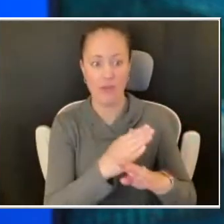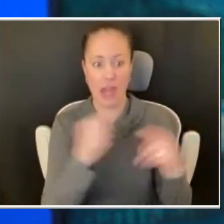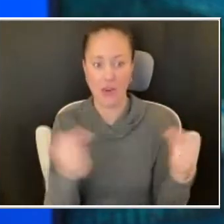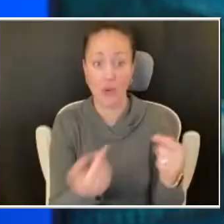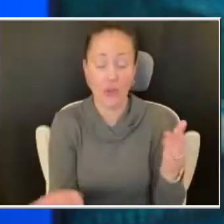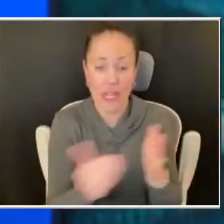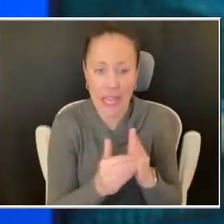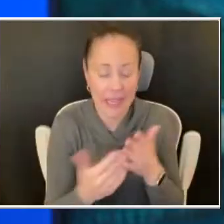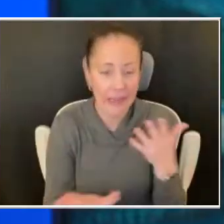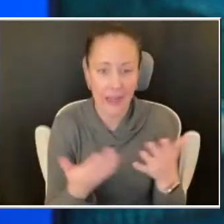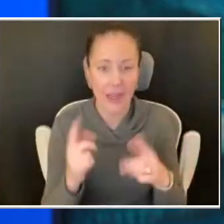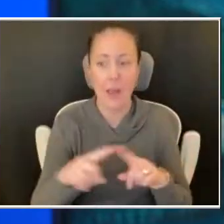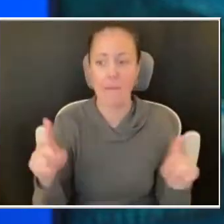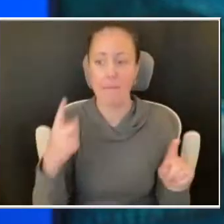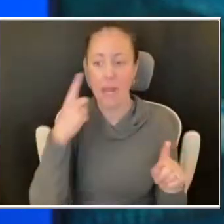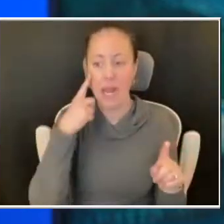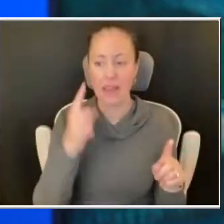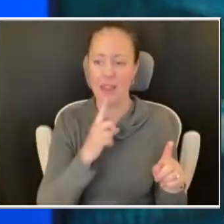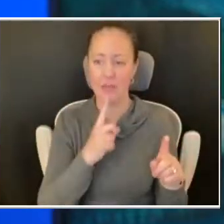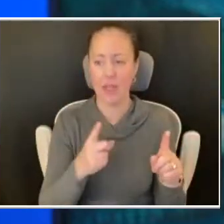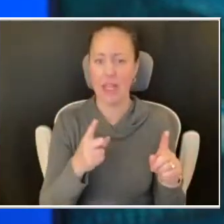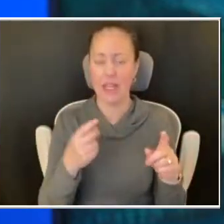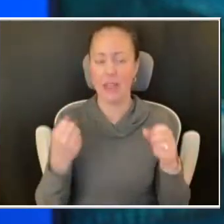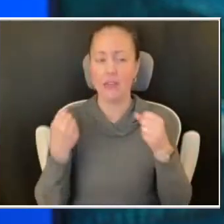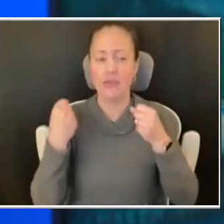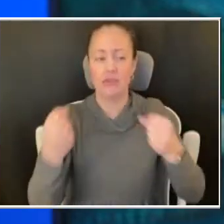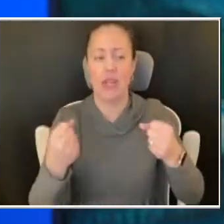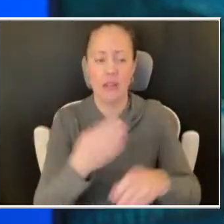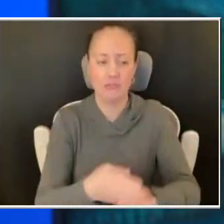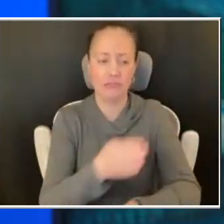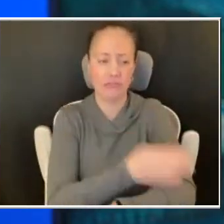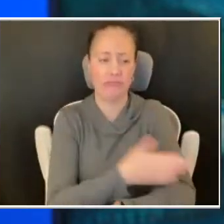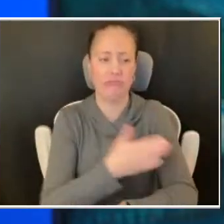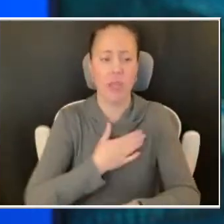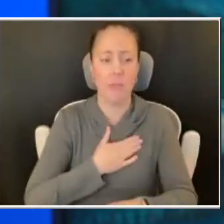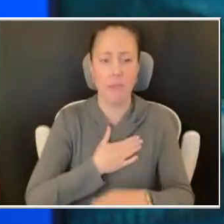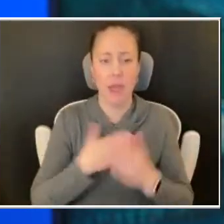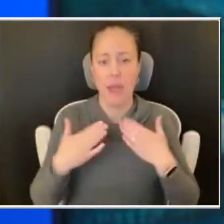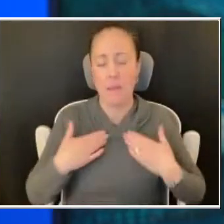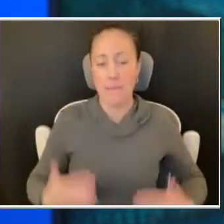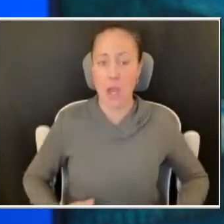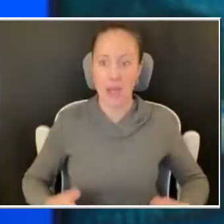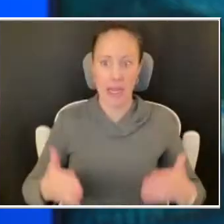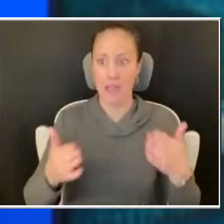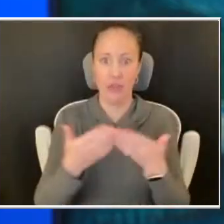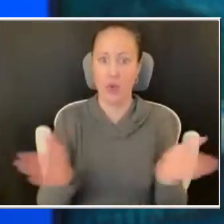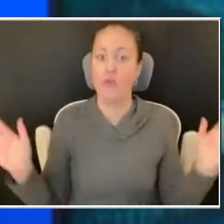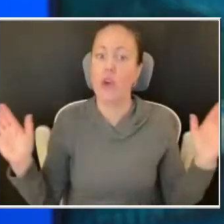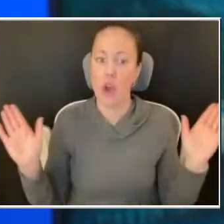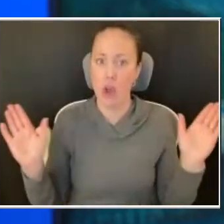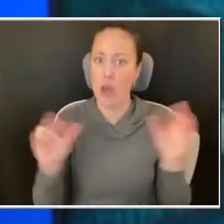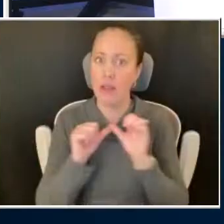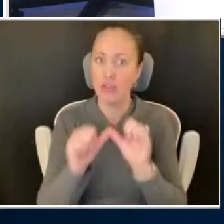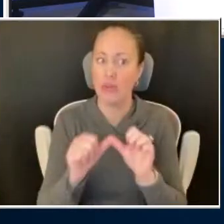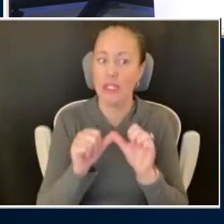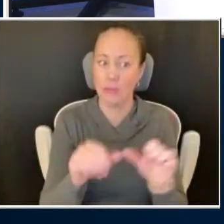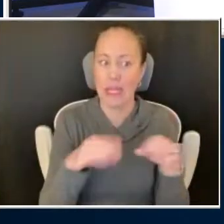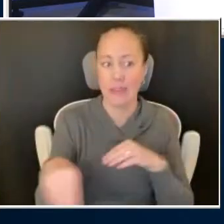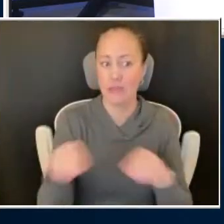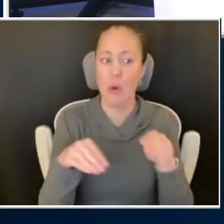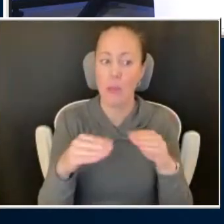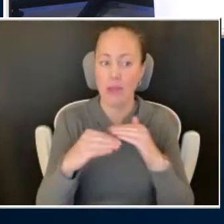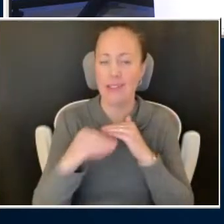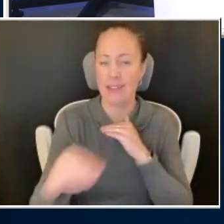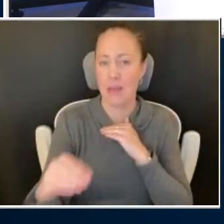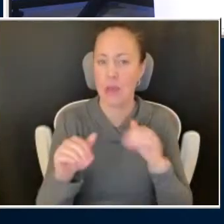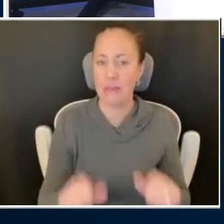I just think, you know, strengthening my body as a whole, just being as, you know, athletic, mobile, and stable as I can be. Another question for